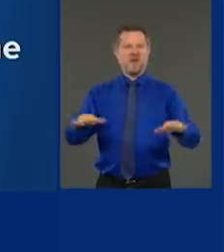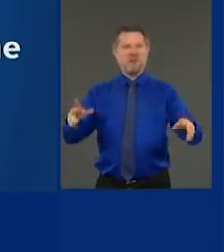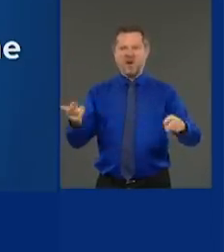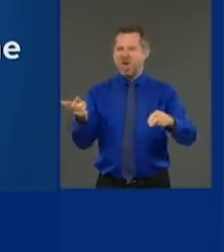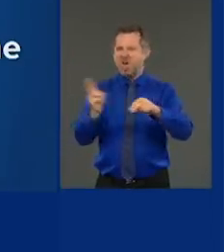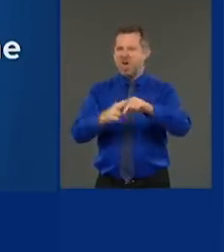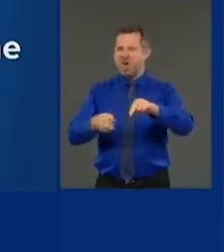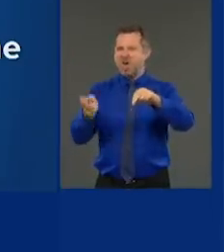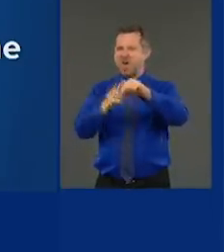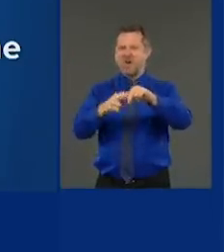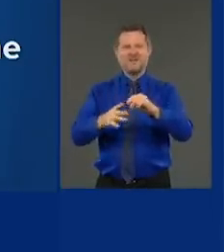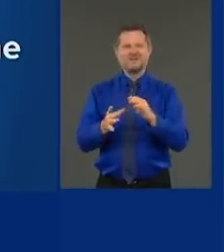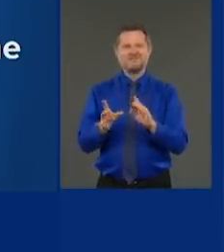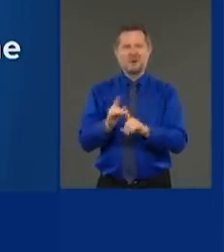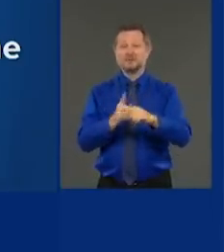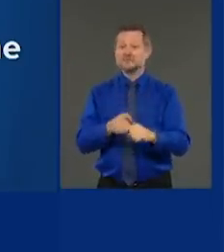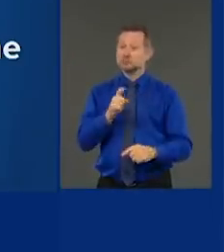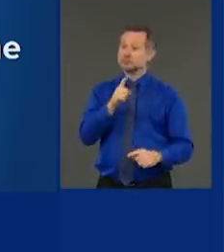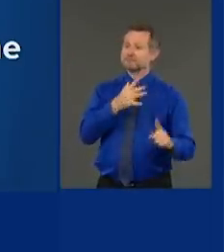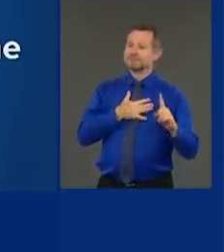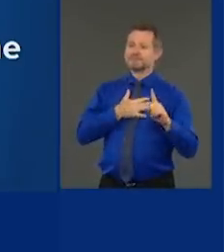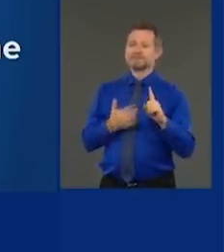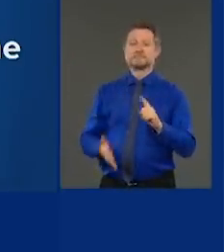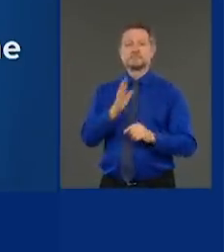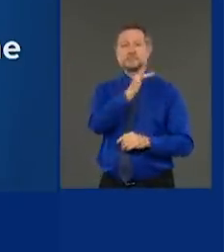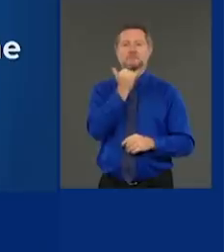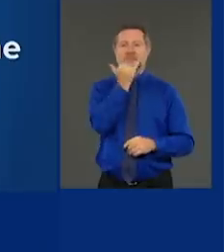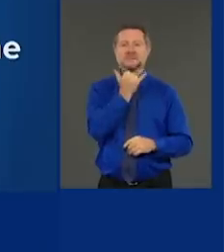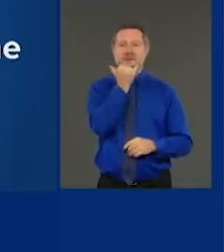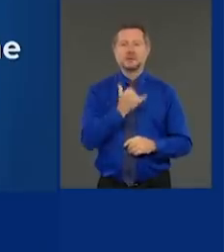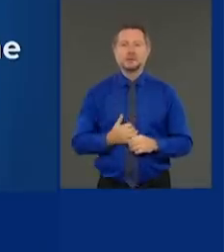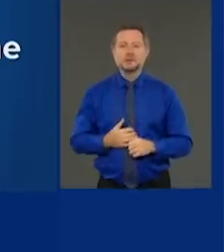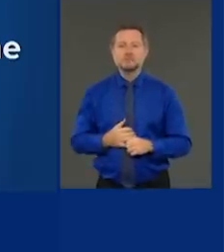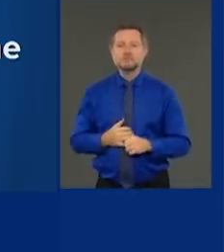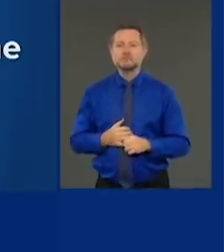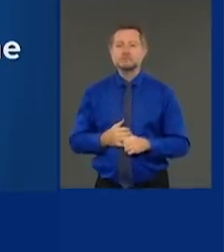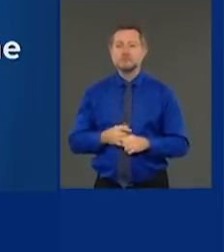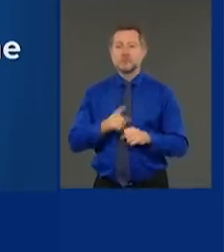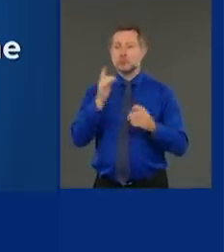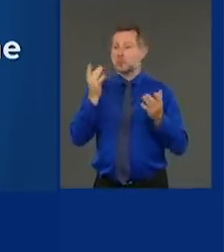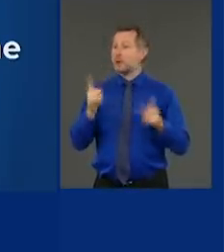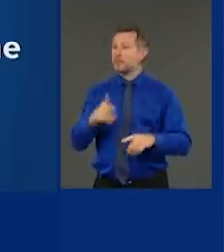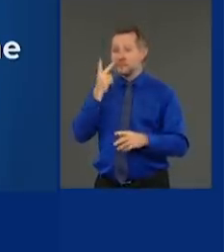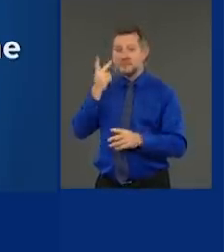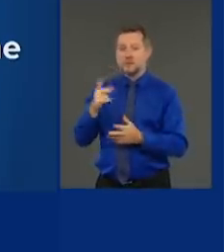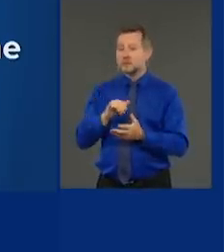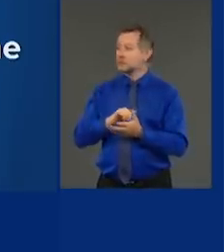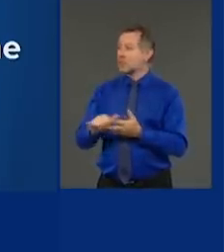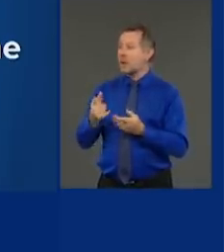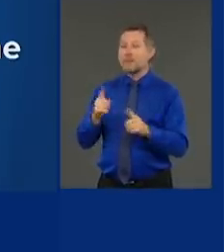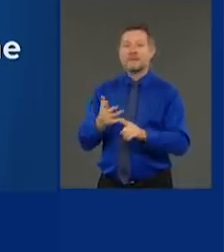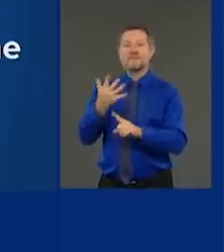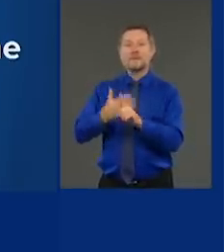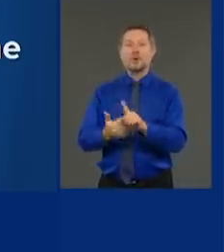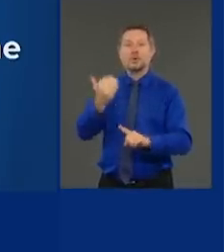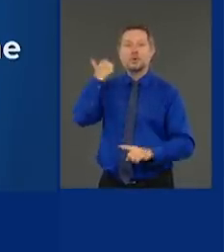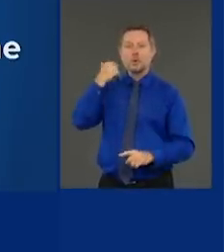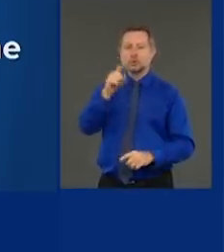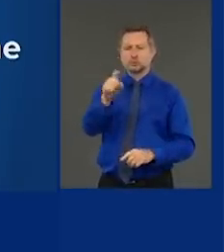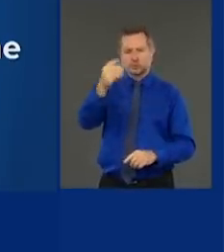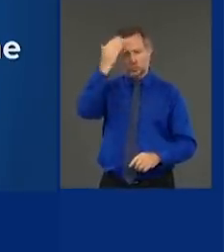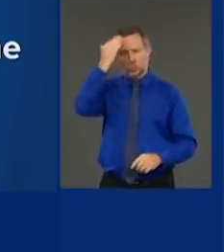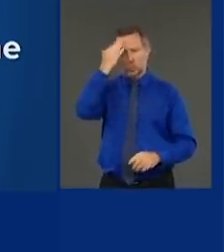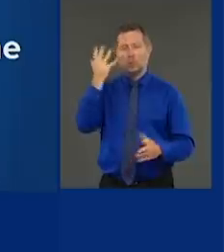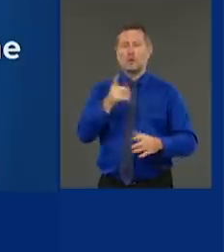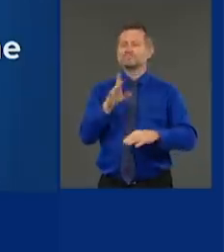was a mistake. When you saw what was going on in New York 5 months ago, you didn't heed the warning. It